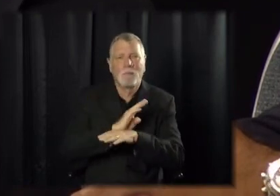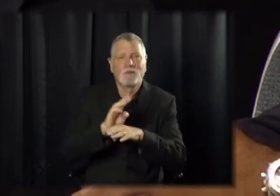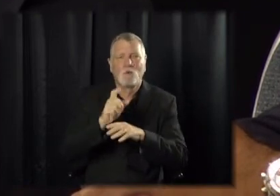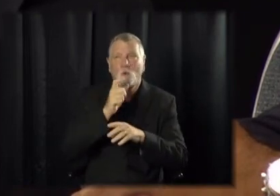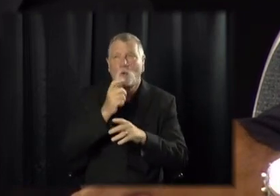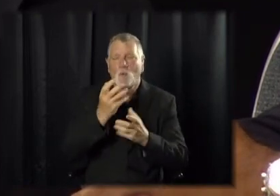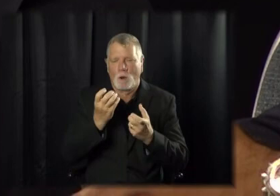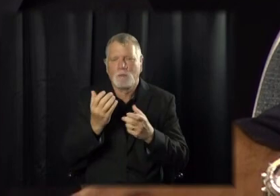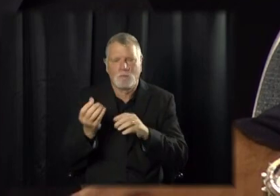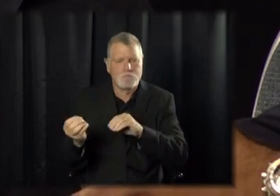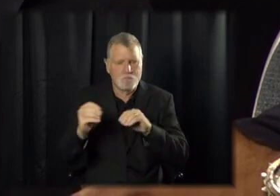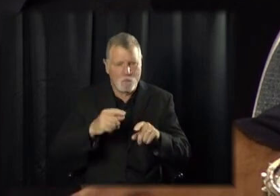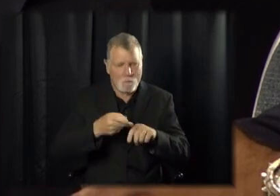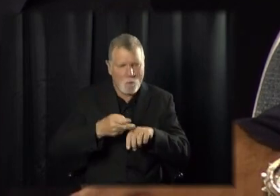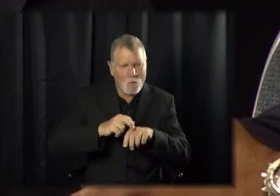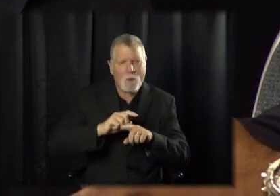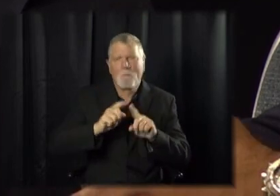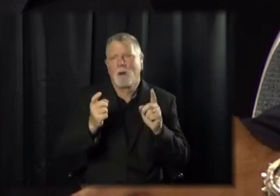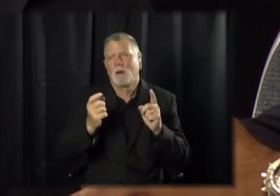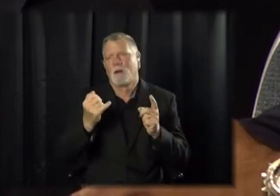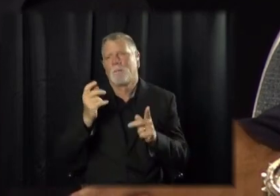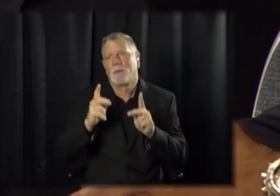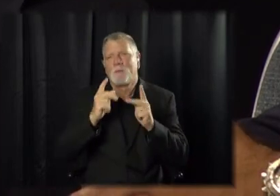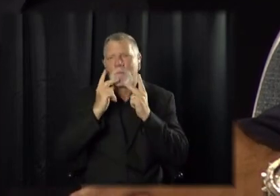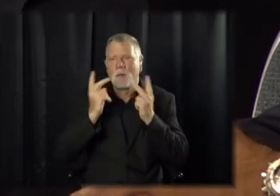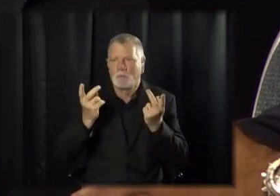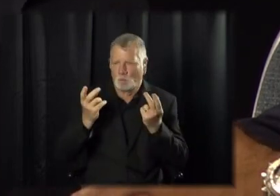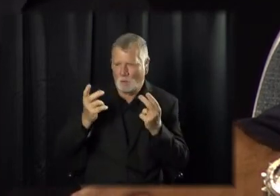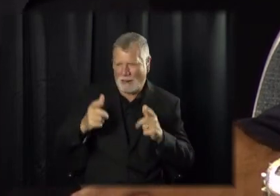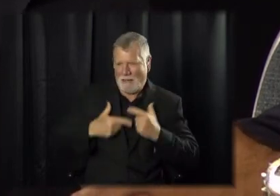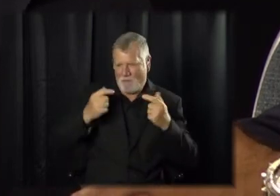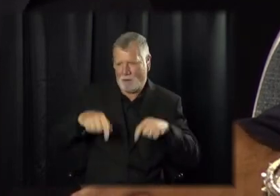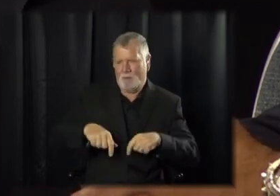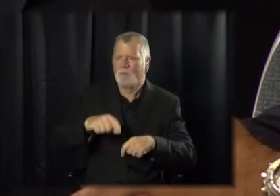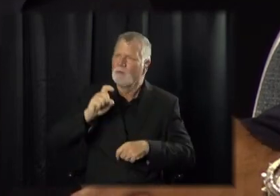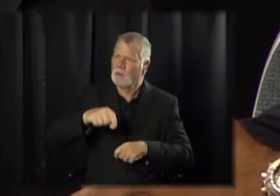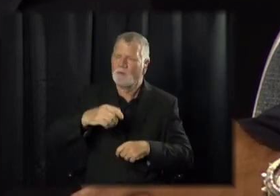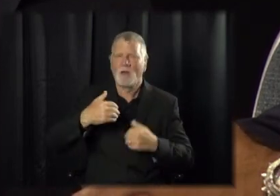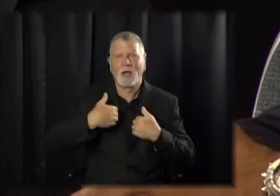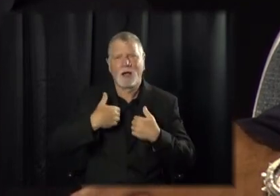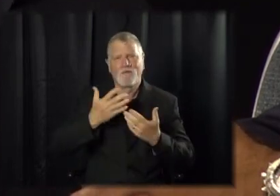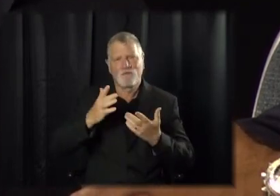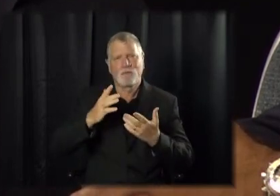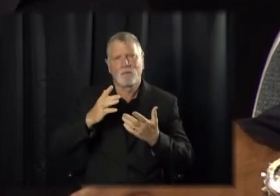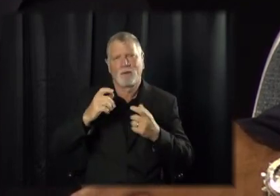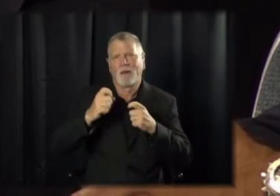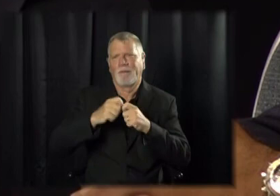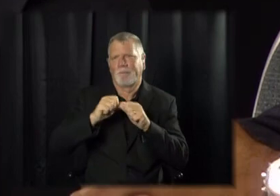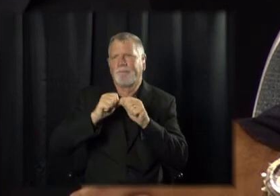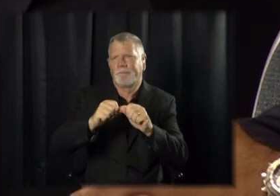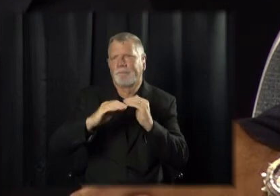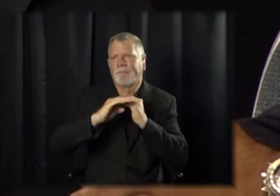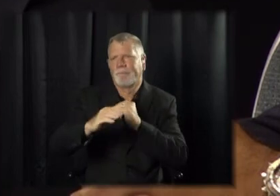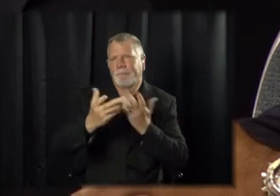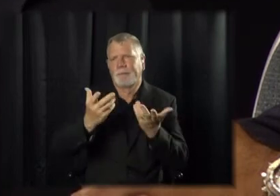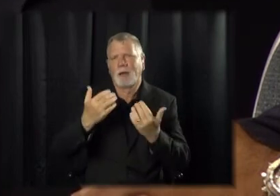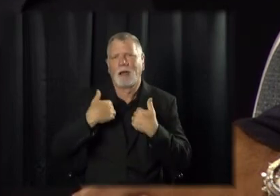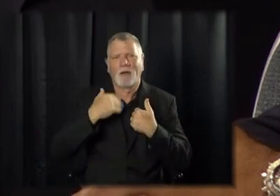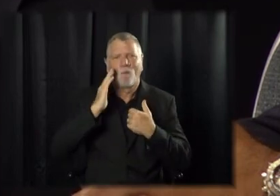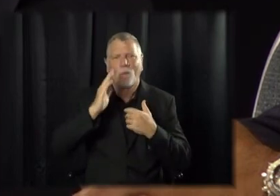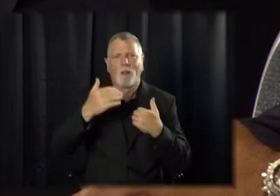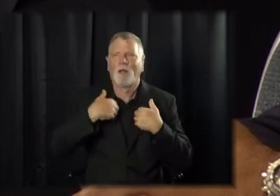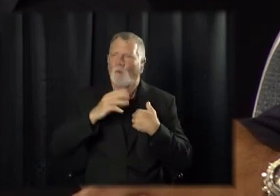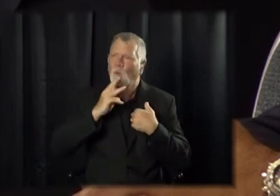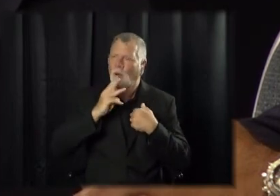who are looking to relocate to the island, but also for the public, right? You need to make sure that your power is going to be on. You need to make sure that